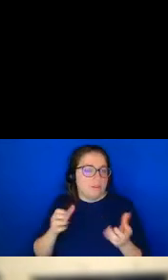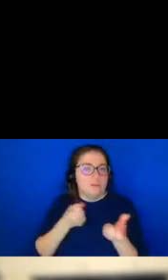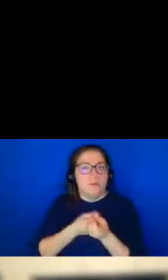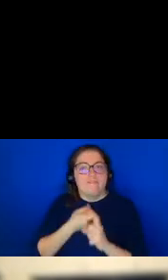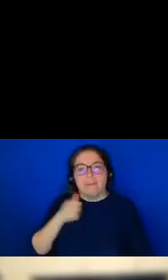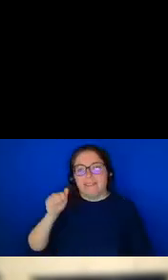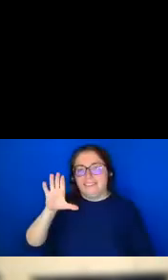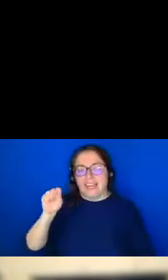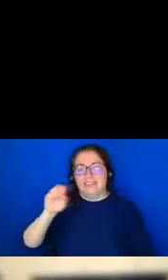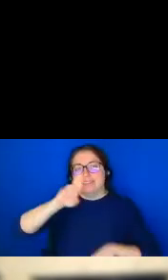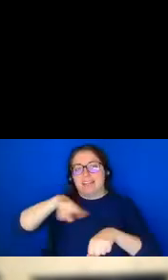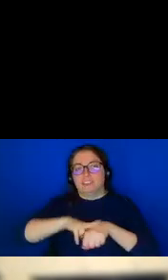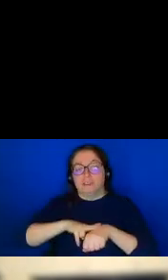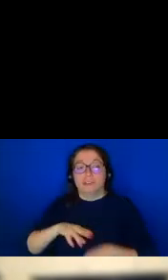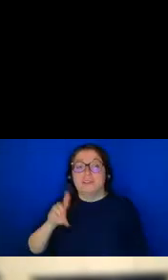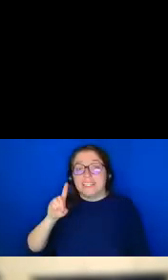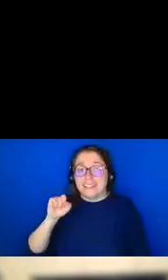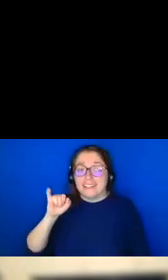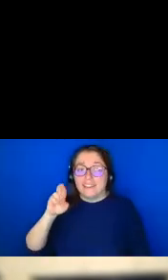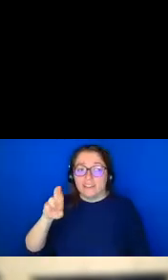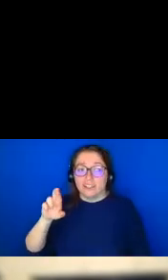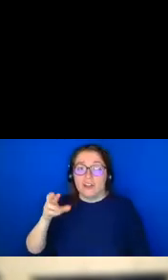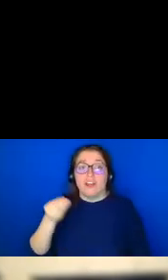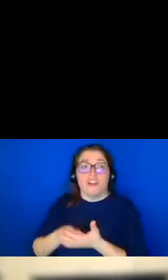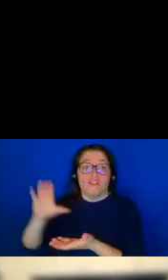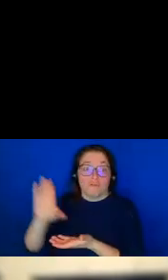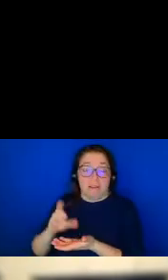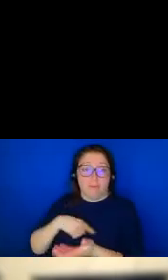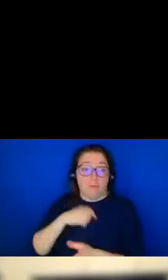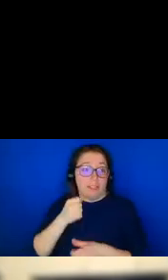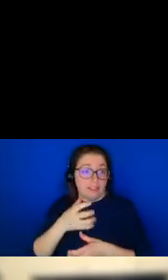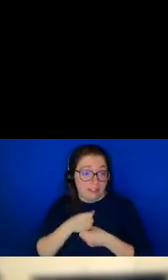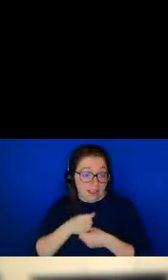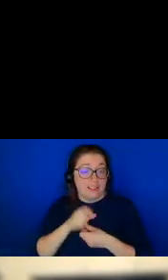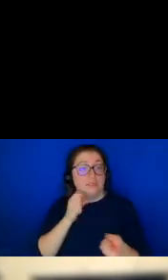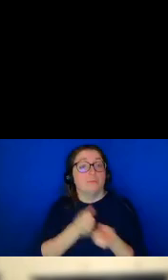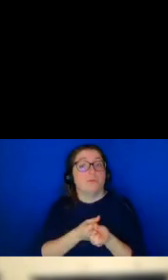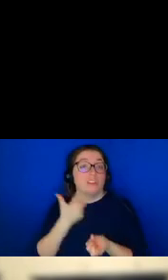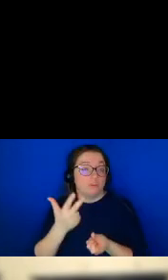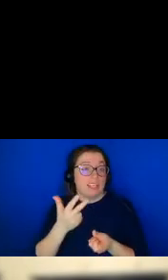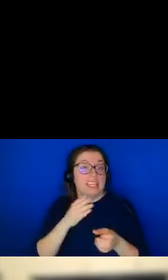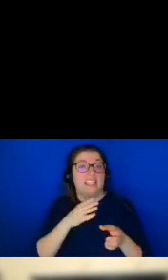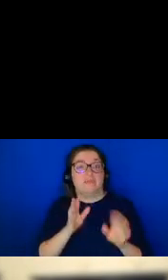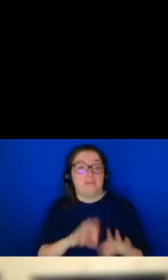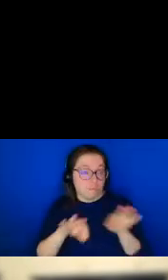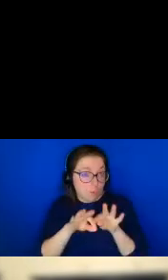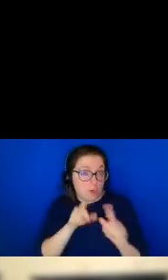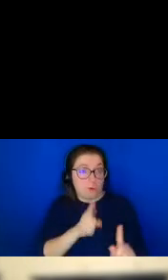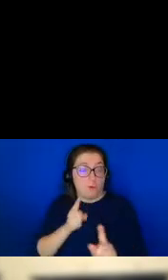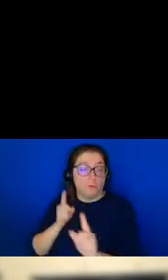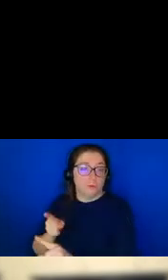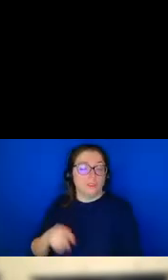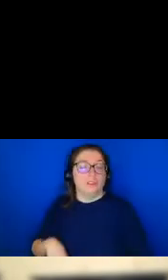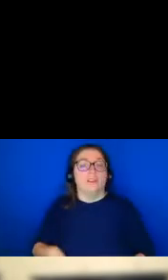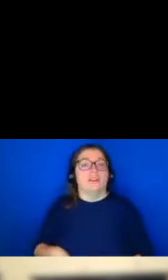DEIR grant that we got supports 3 major goals. It supports our goal of building awareness around the broad